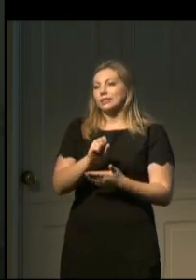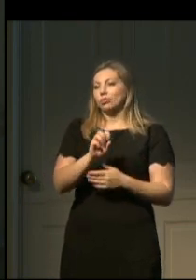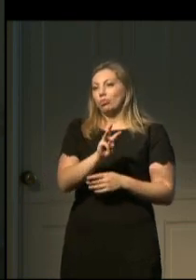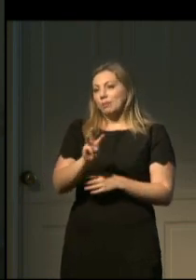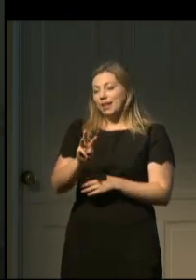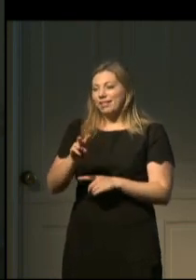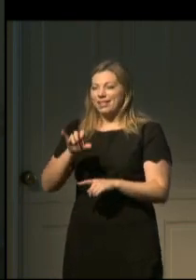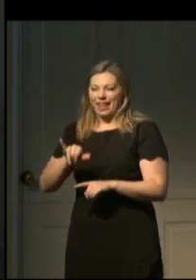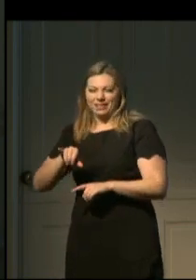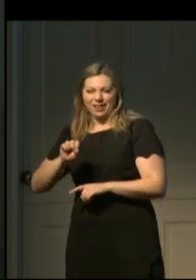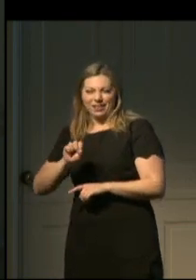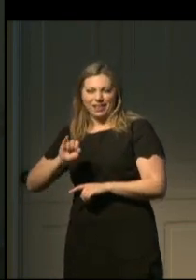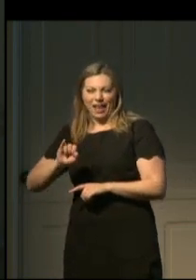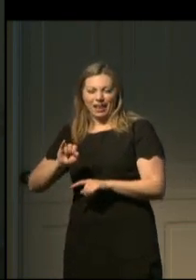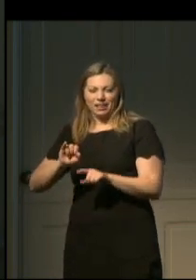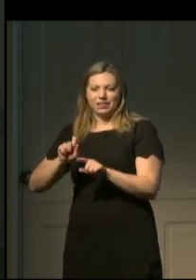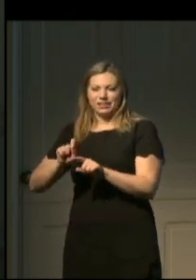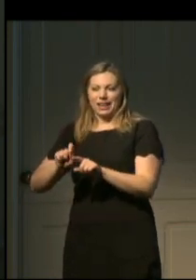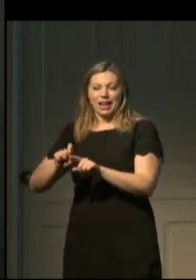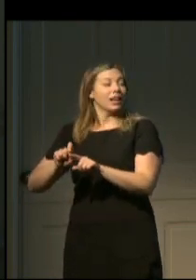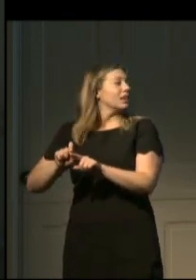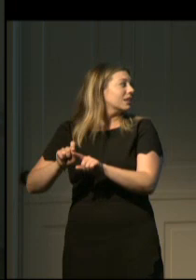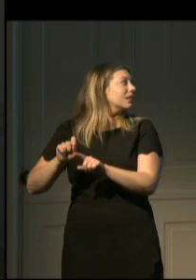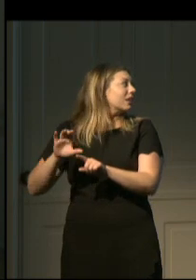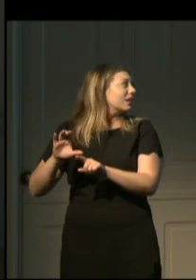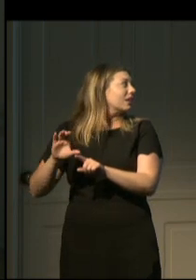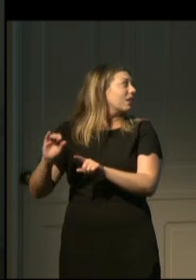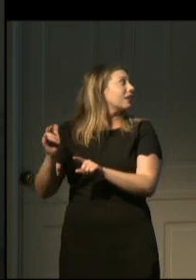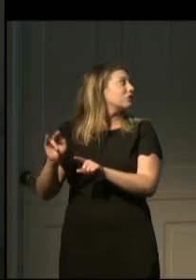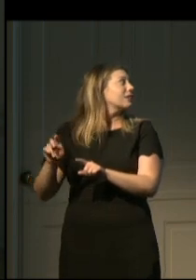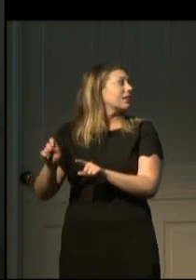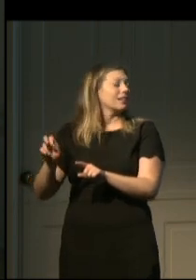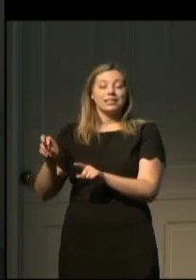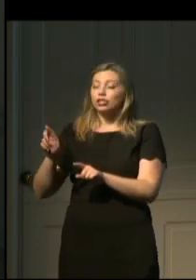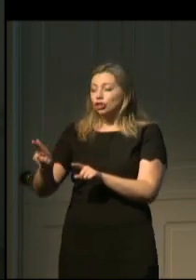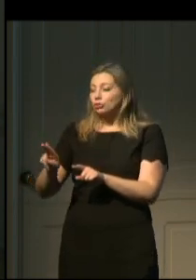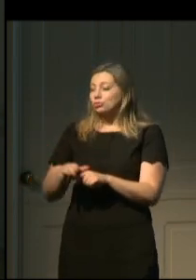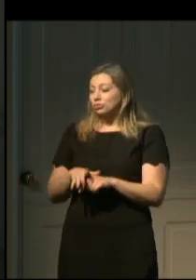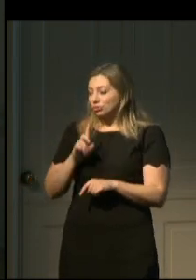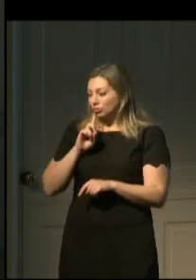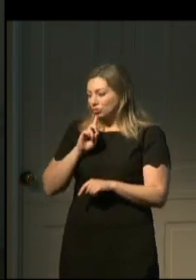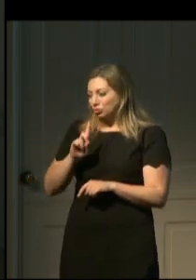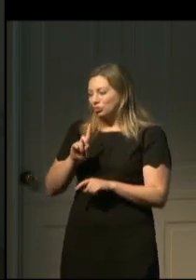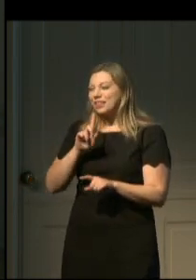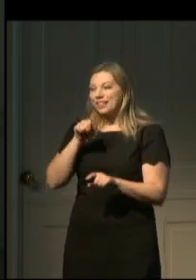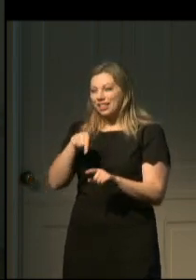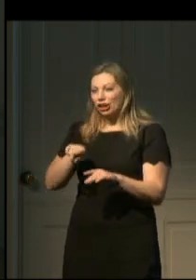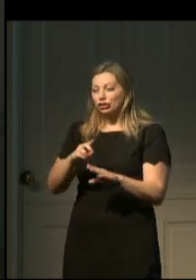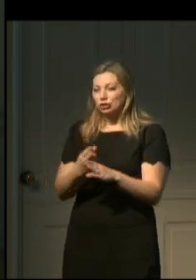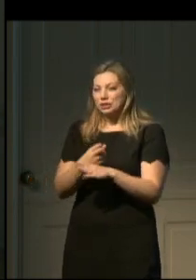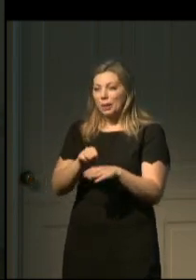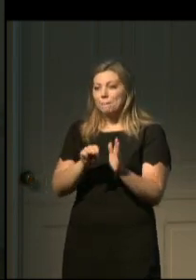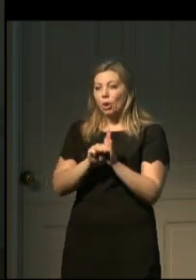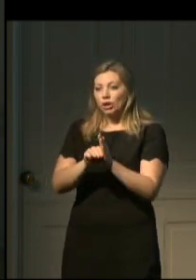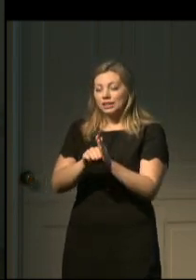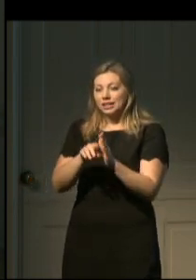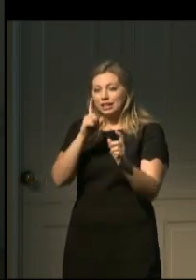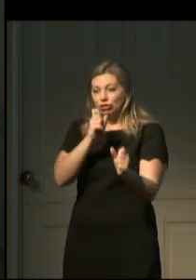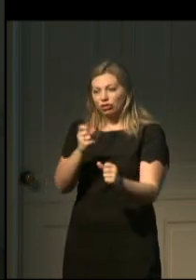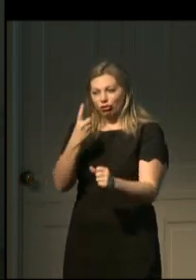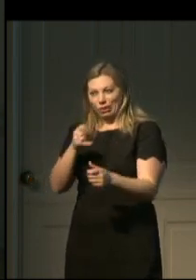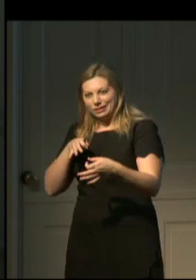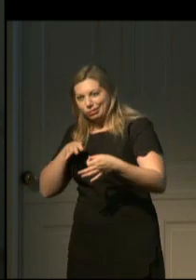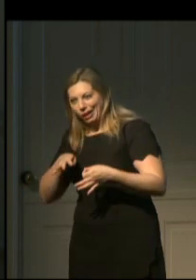si.edu. The communications and marketing team is developing strategies to explain our strategy